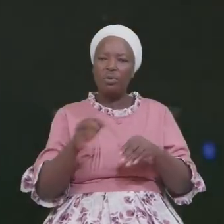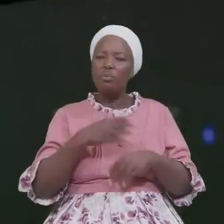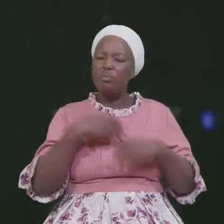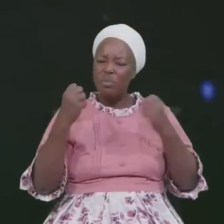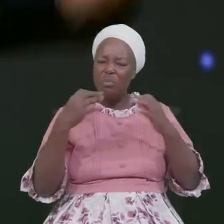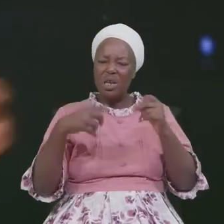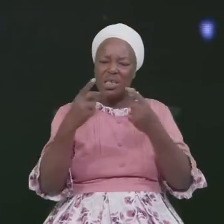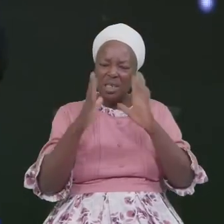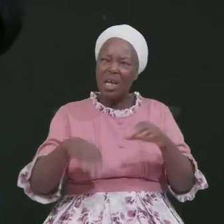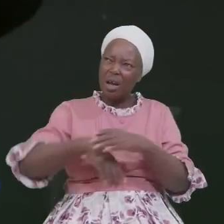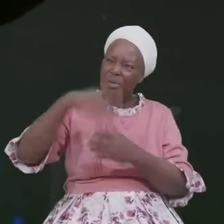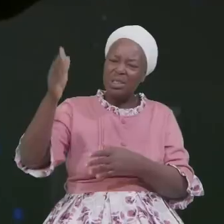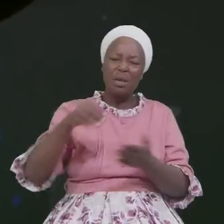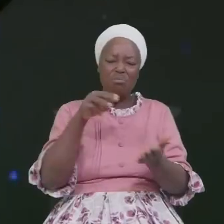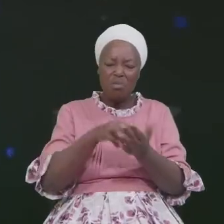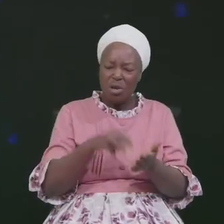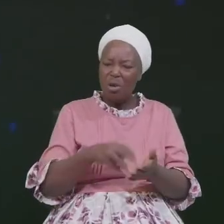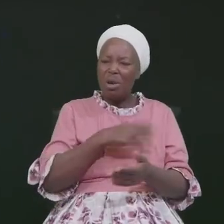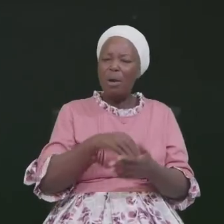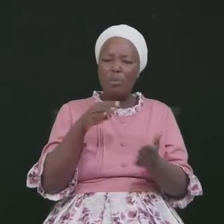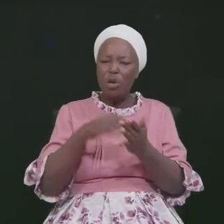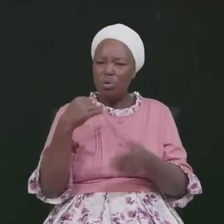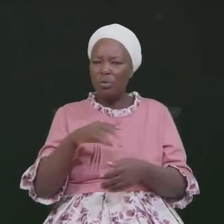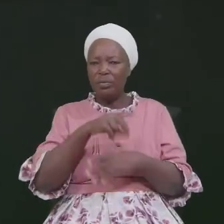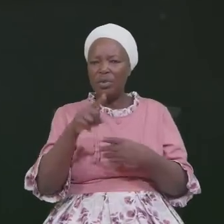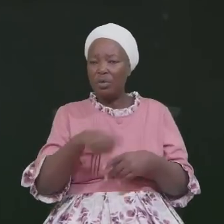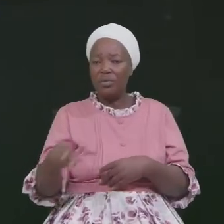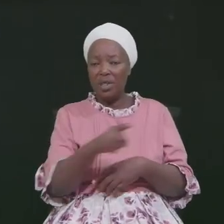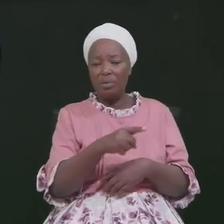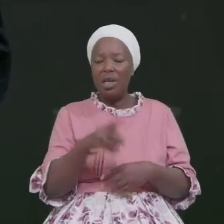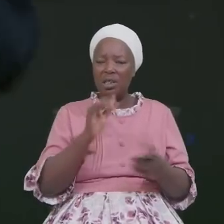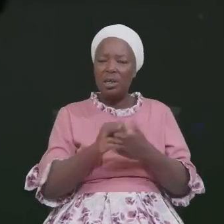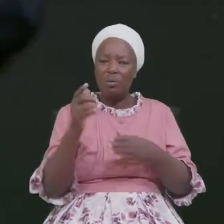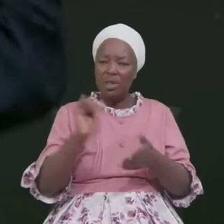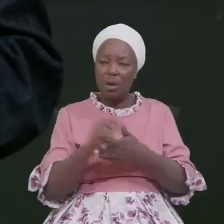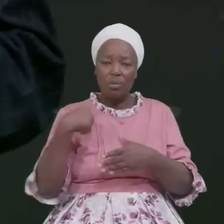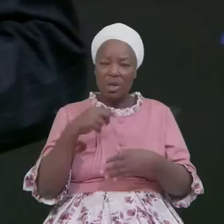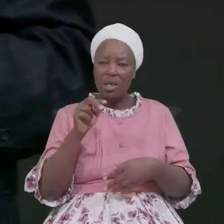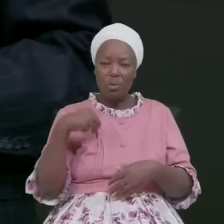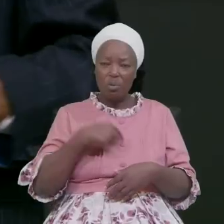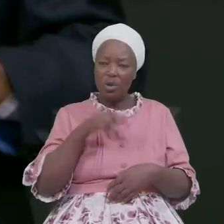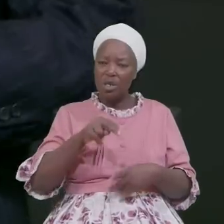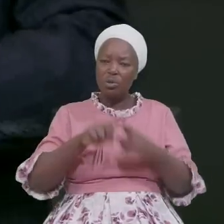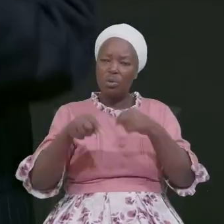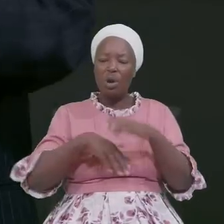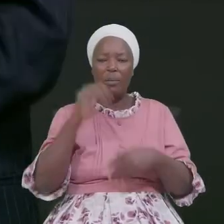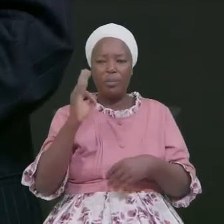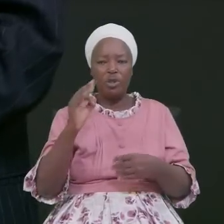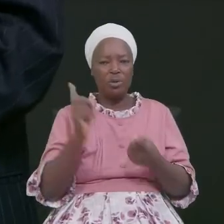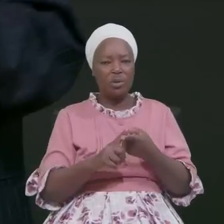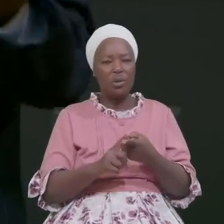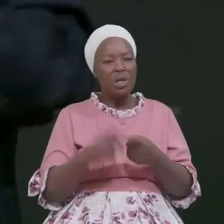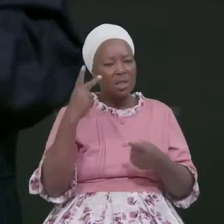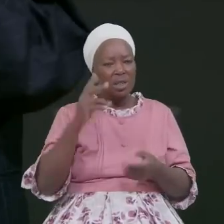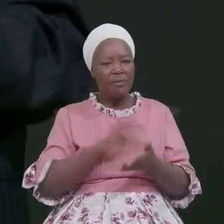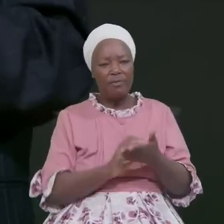sinners, millions and billions of them, and we still need to reach out to them. Look at verse 20. In verse